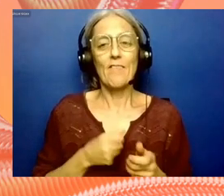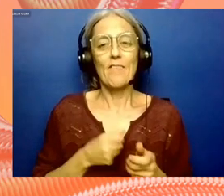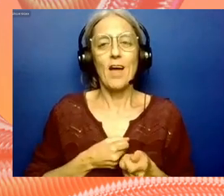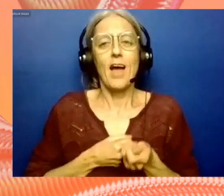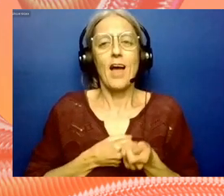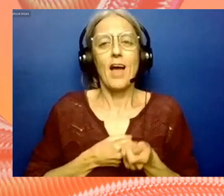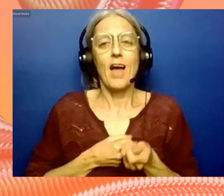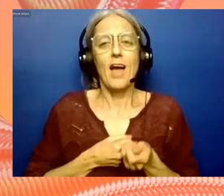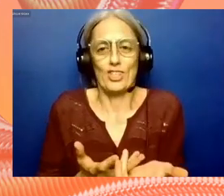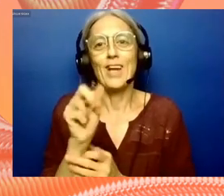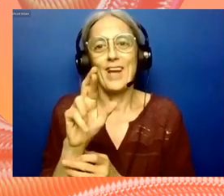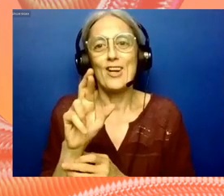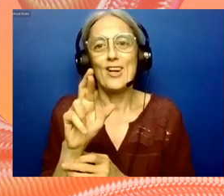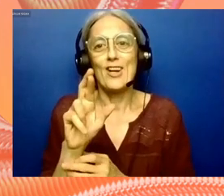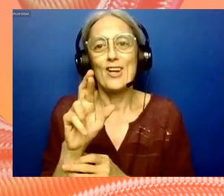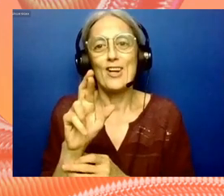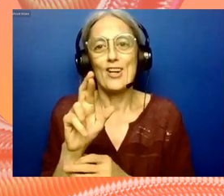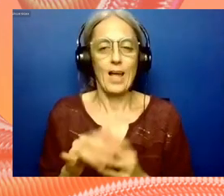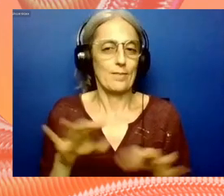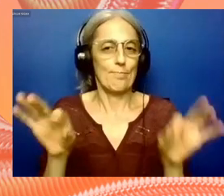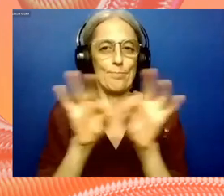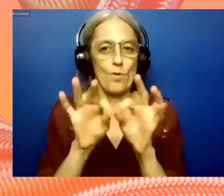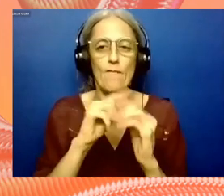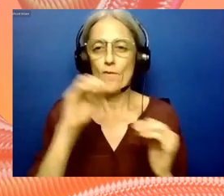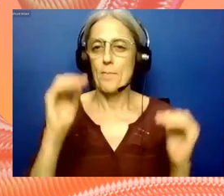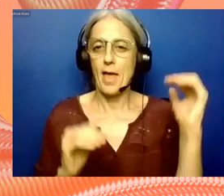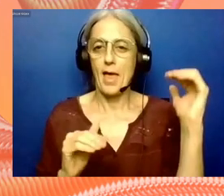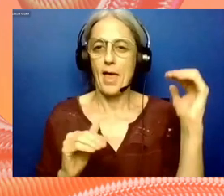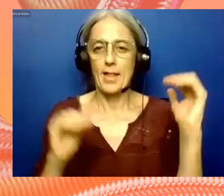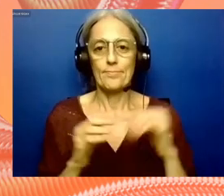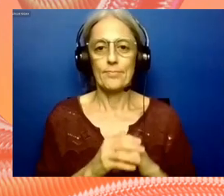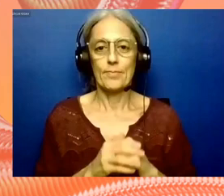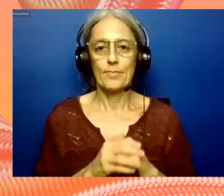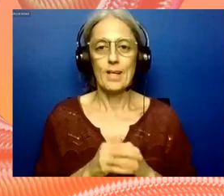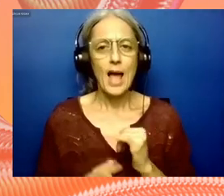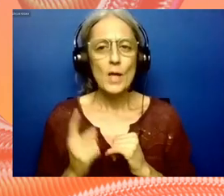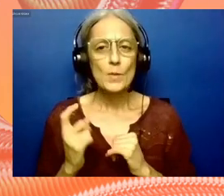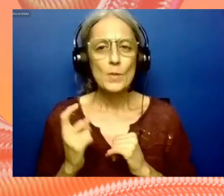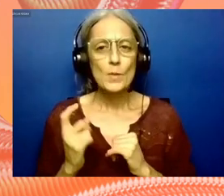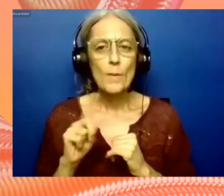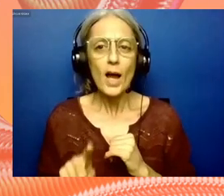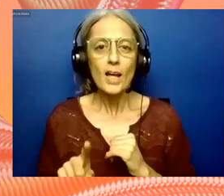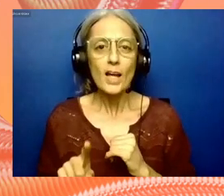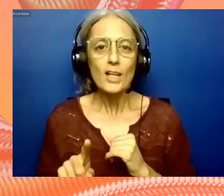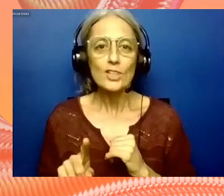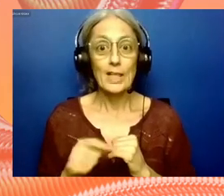Okay. I think we have time for one last question. If we can. If you can pull it off.